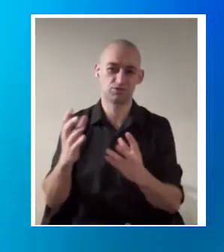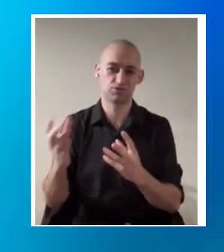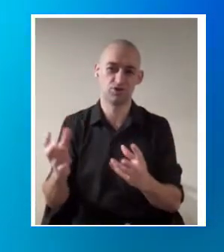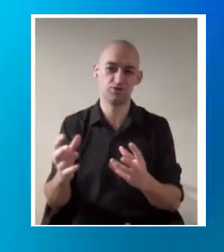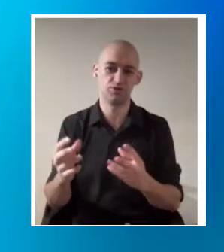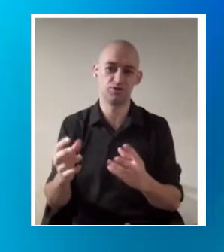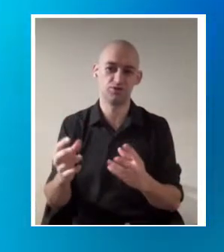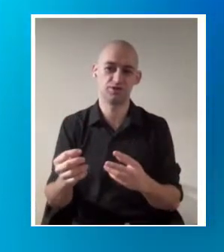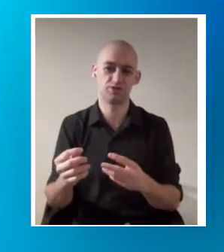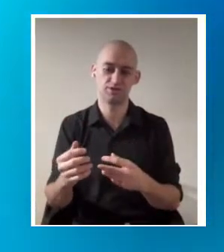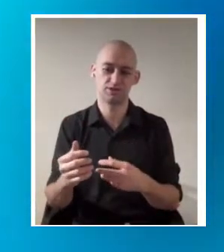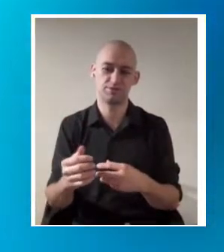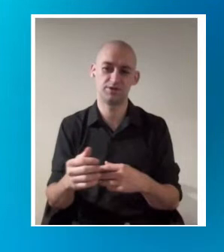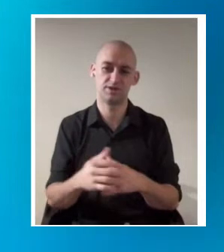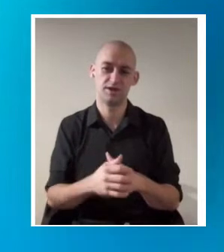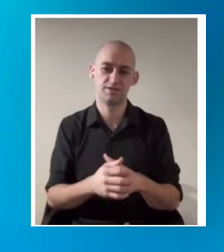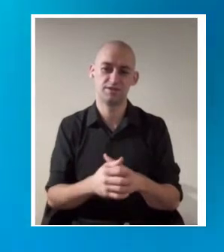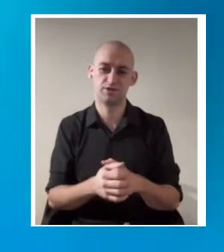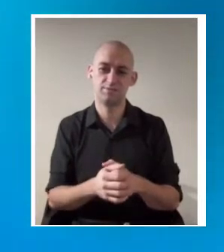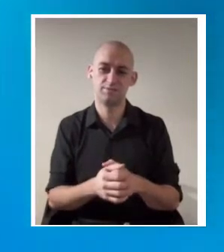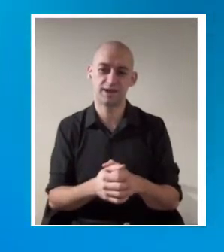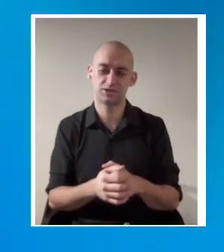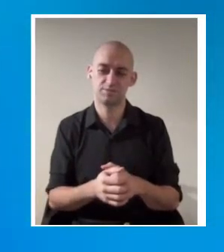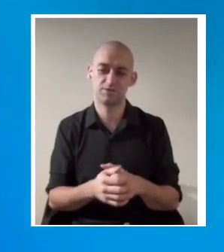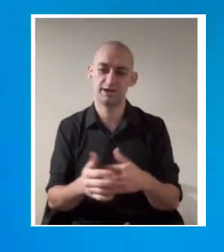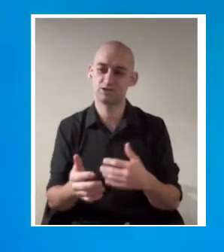Okay. Okay. Yep.